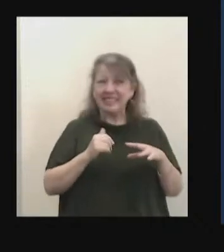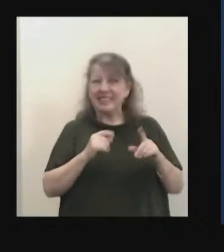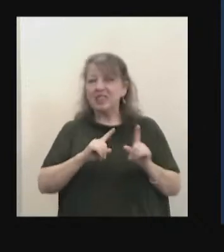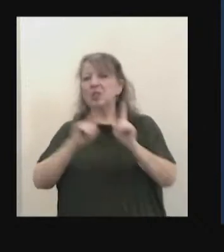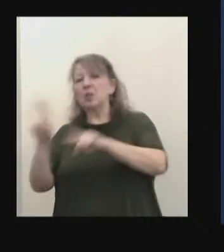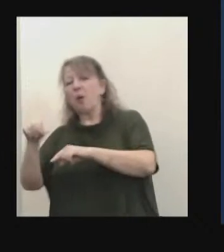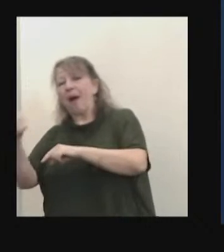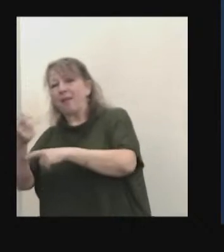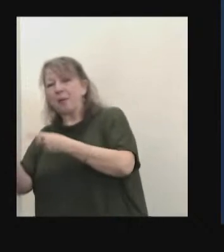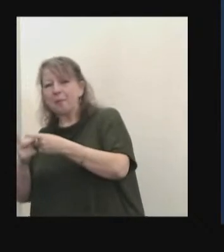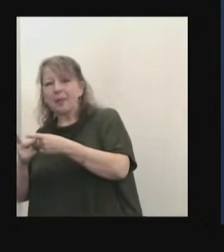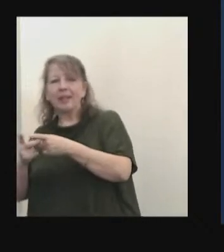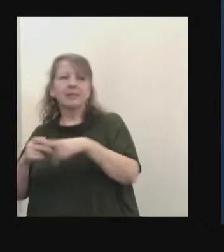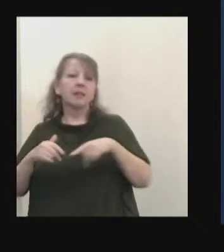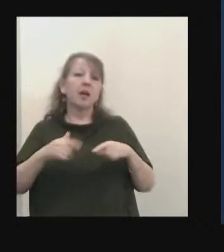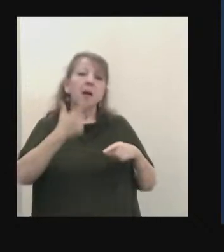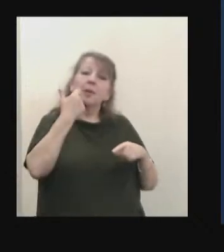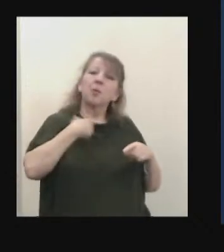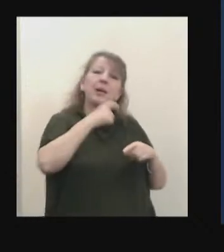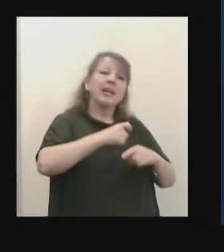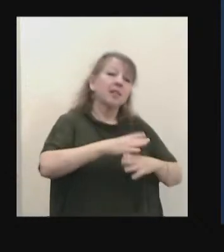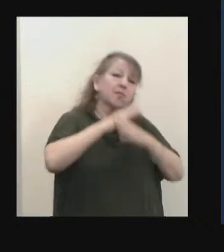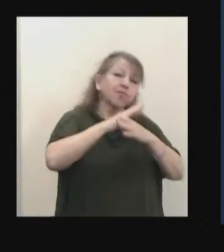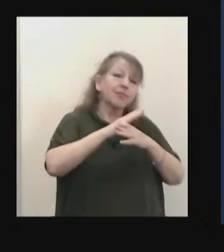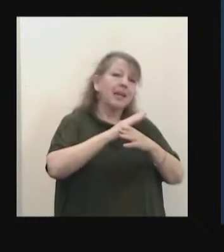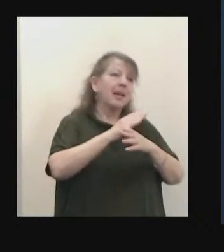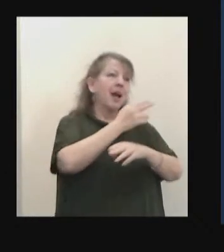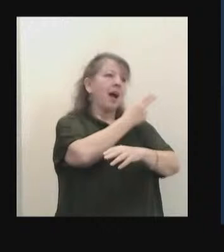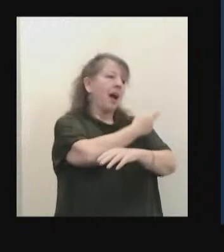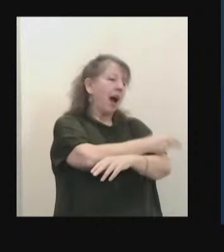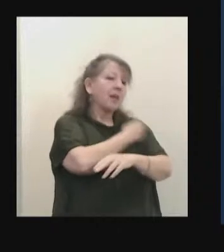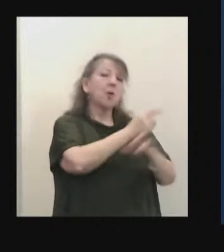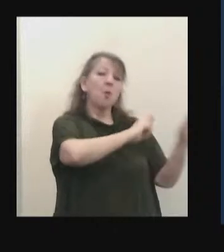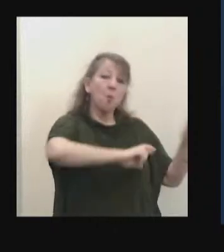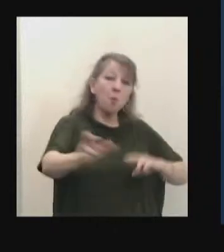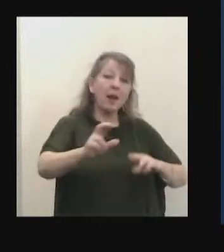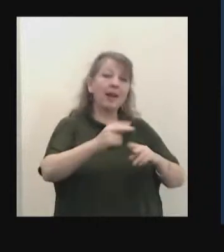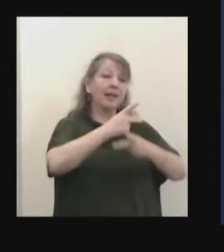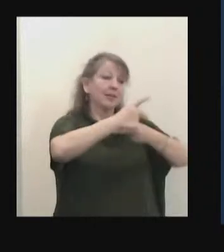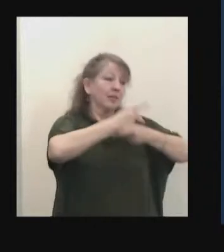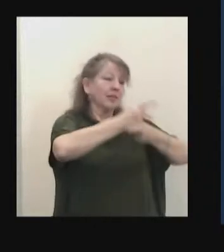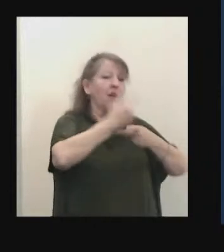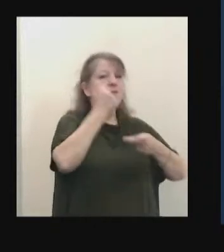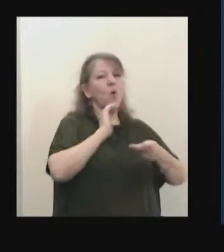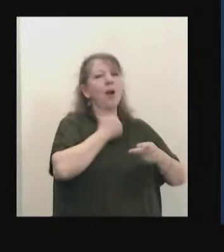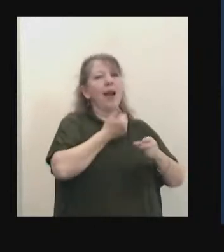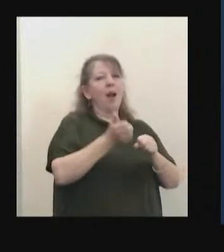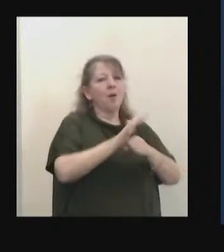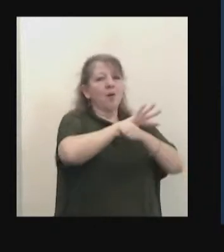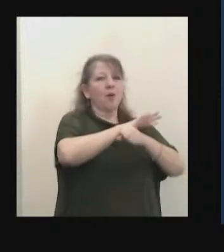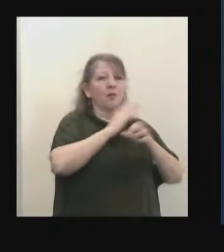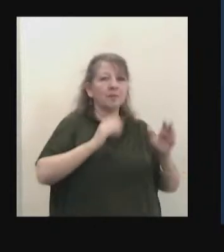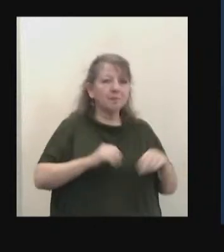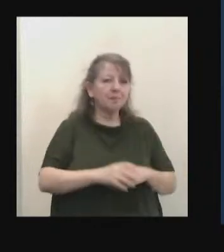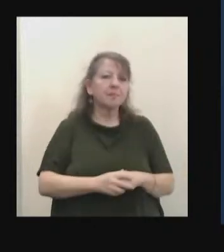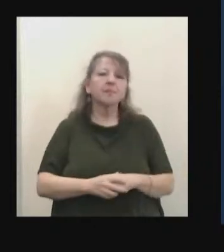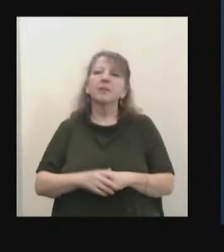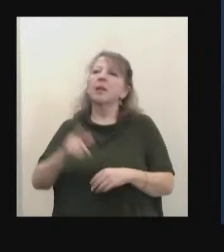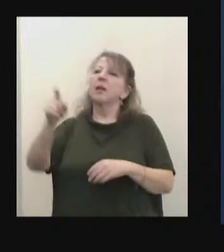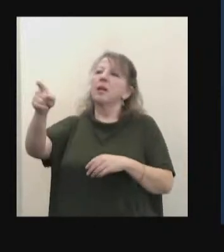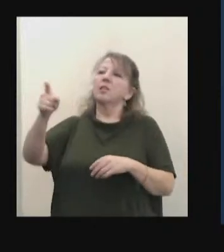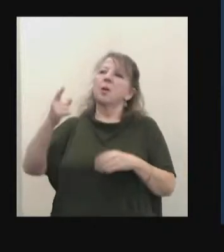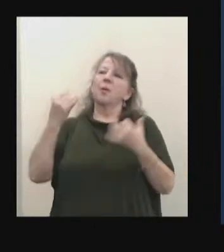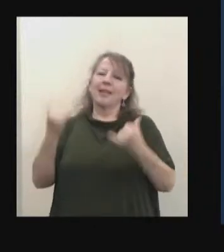protect every single hospital bed. So I'm going to turn it over to our county executive to talk about our phased approach